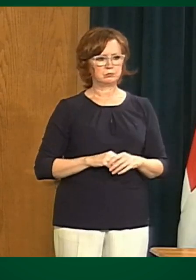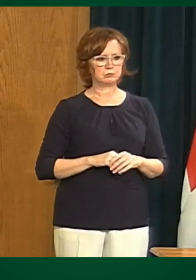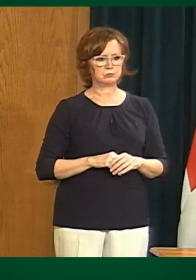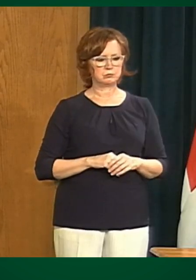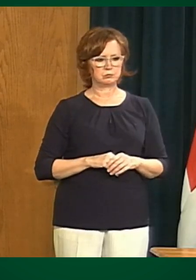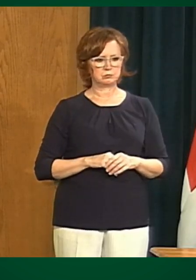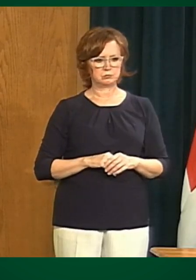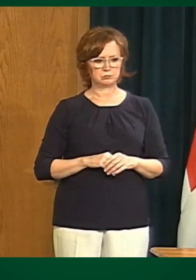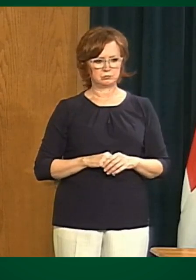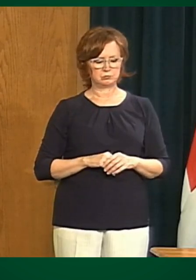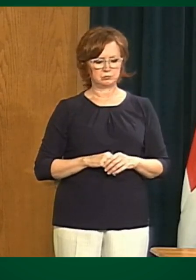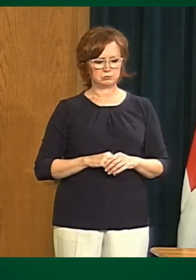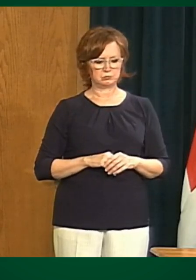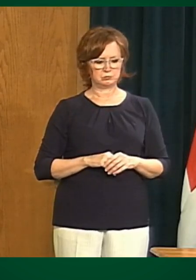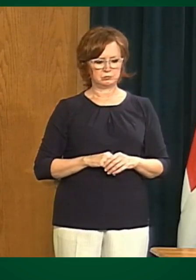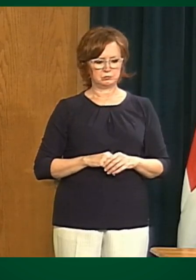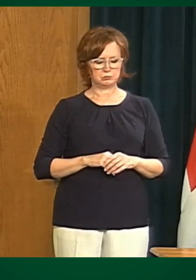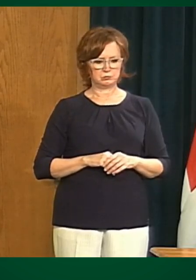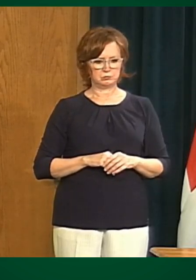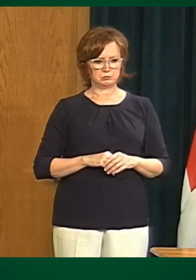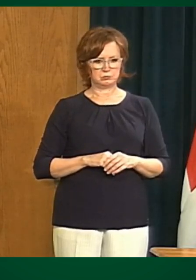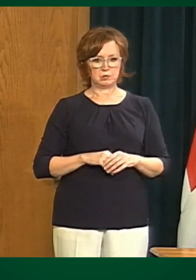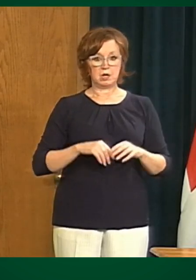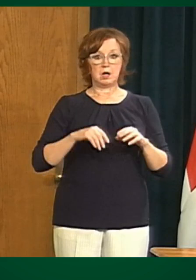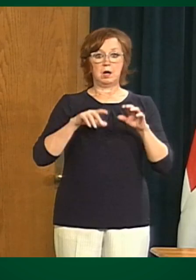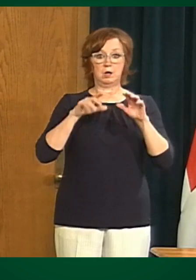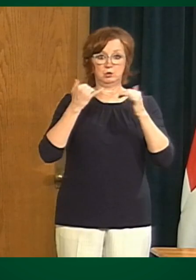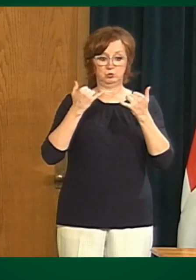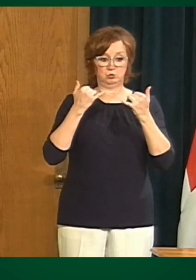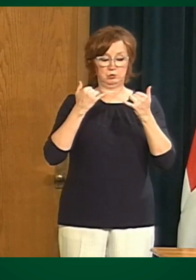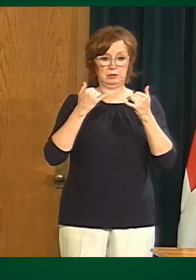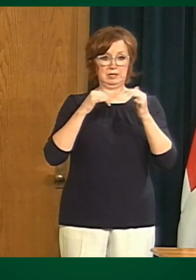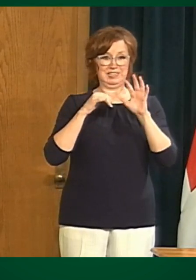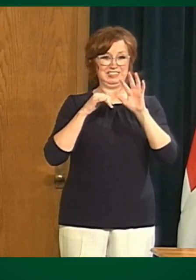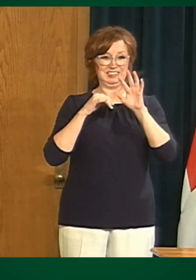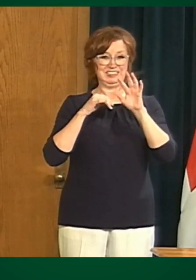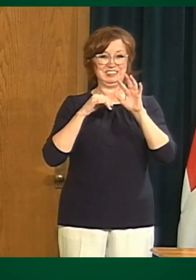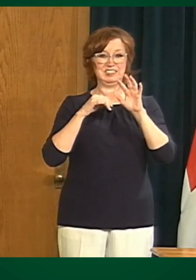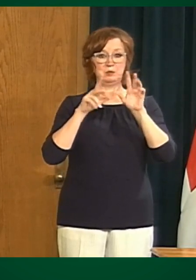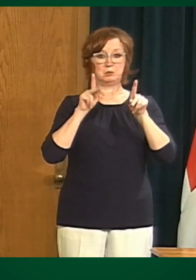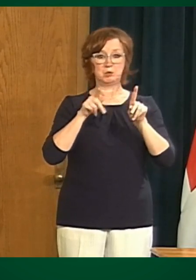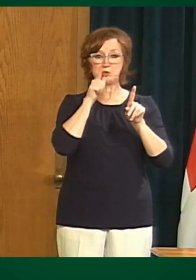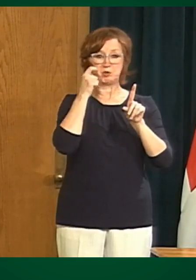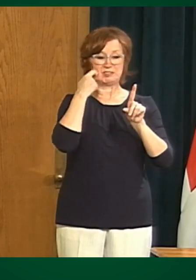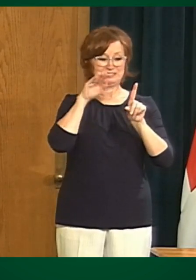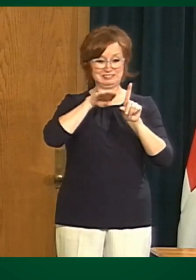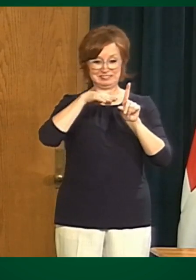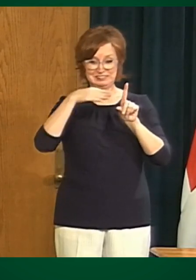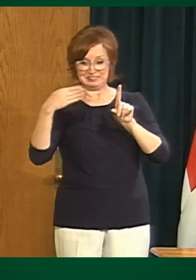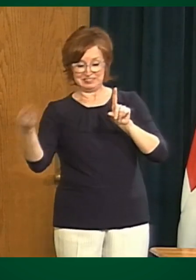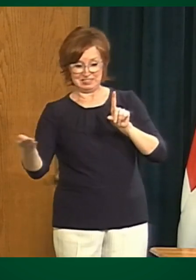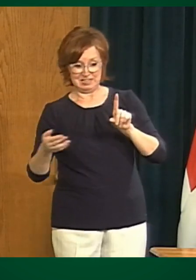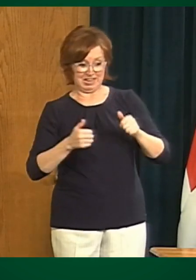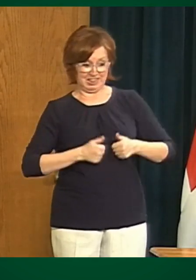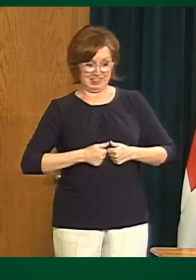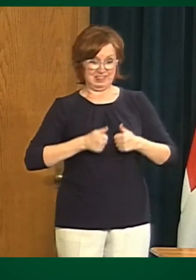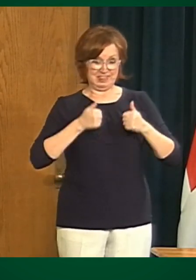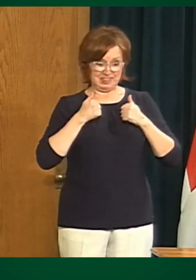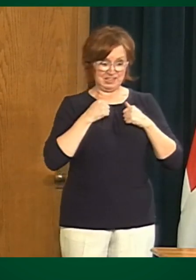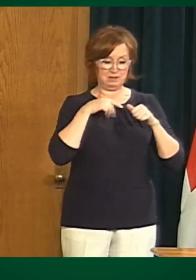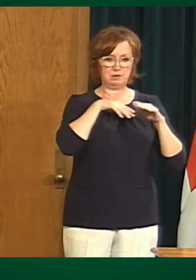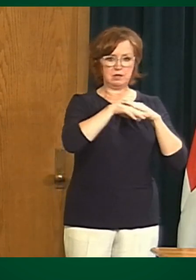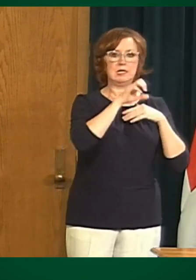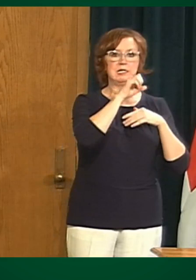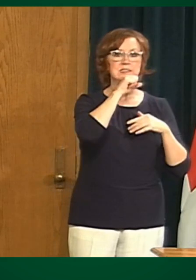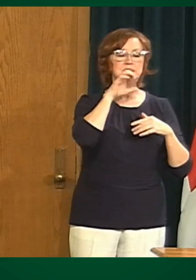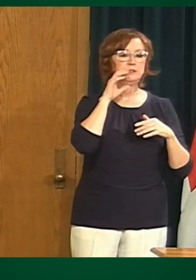sick person to die was actually living in the long-term care home, and that's actually where they died, was in the long-term care home,